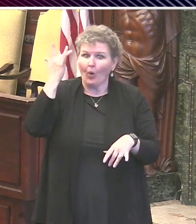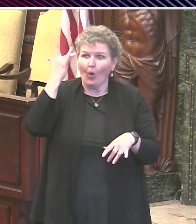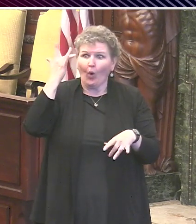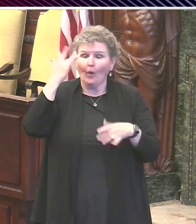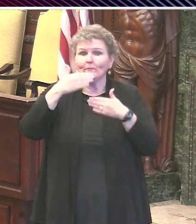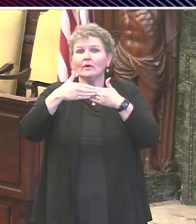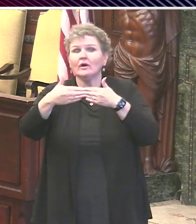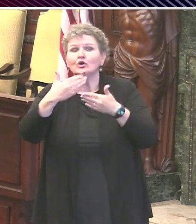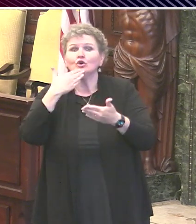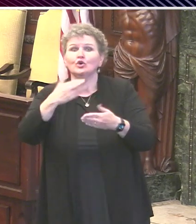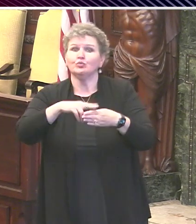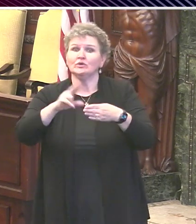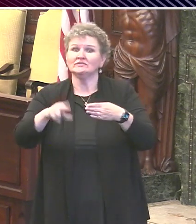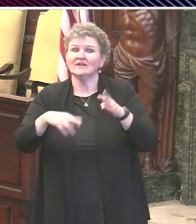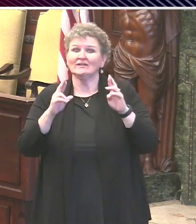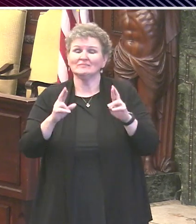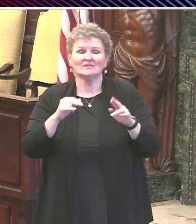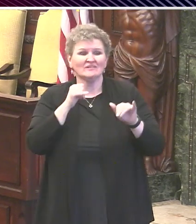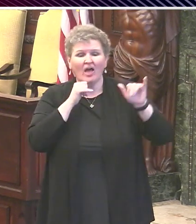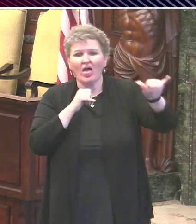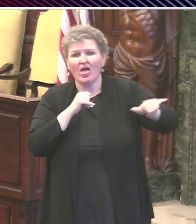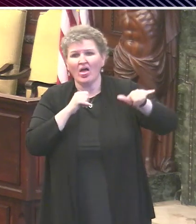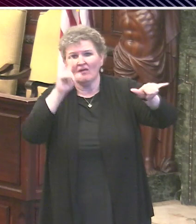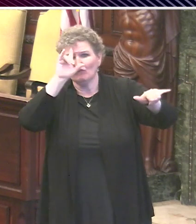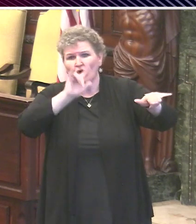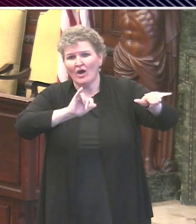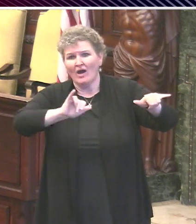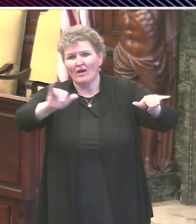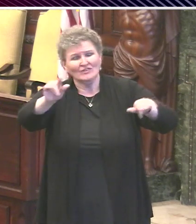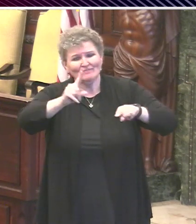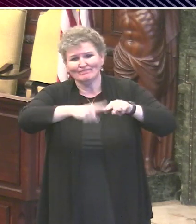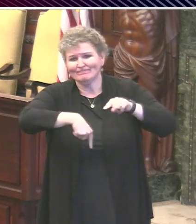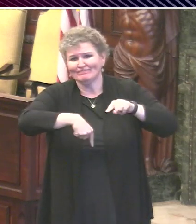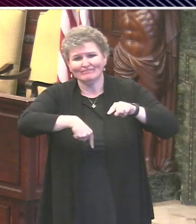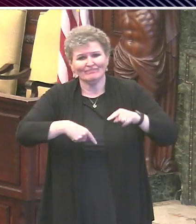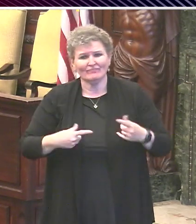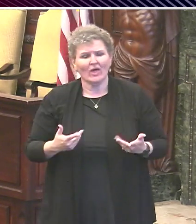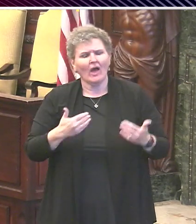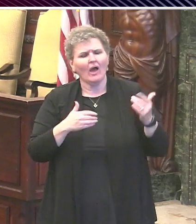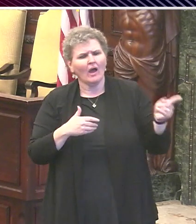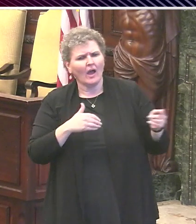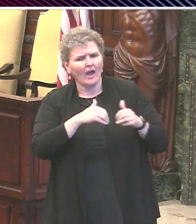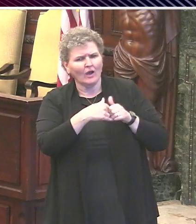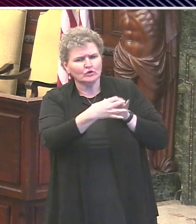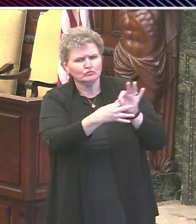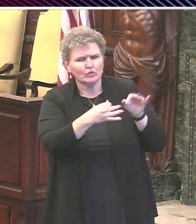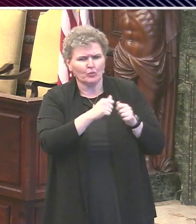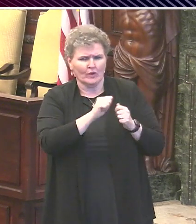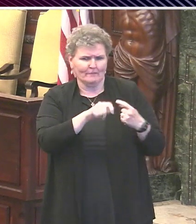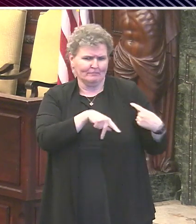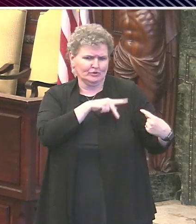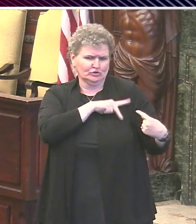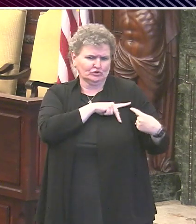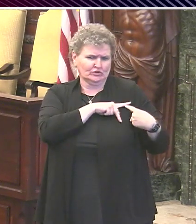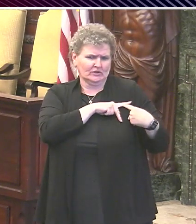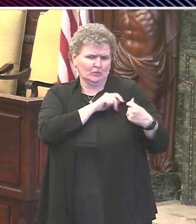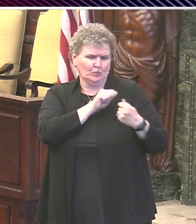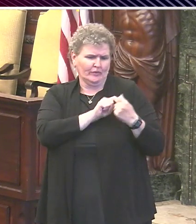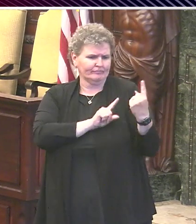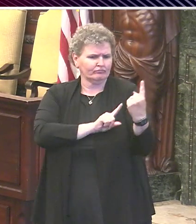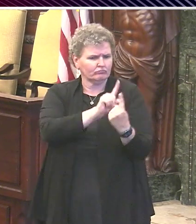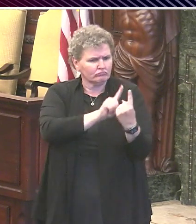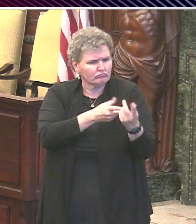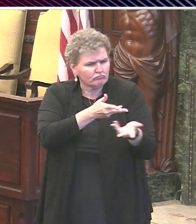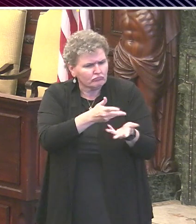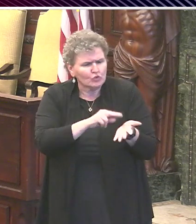is not sustainable forever. Mr. Mayor, how would you describe how you are going to personally intervene?